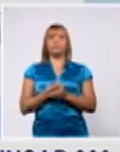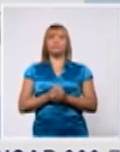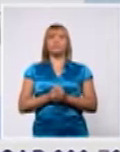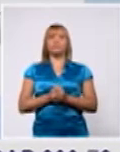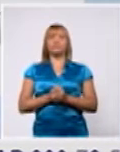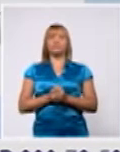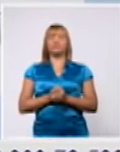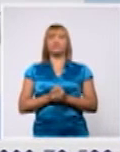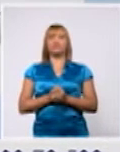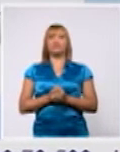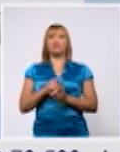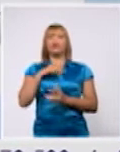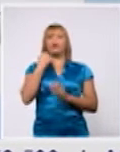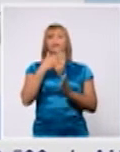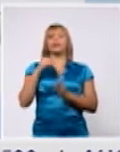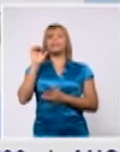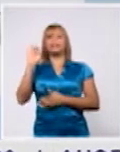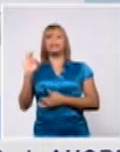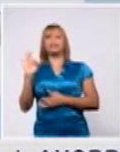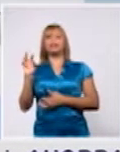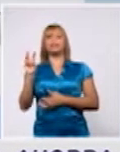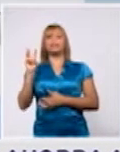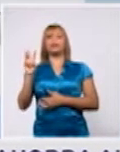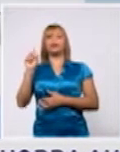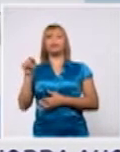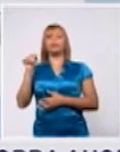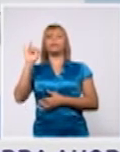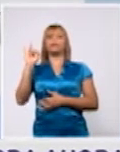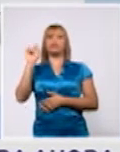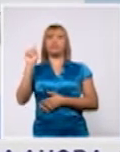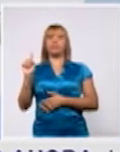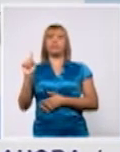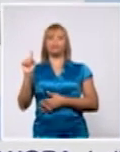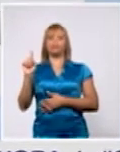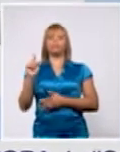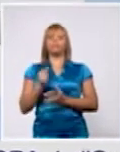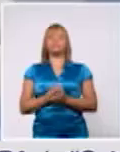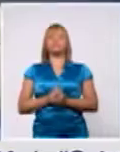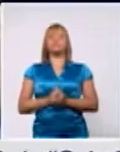7,176 COVID-19 fatalities worldwide yesterday,